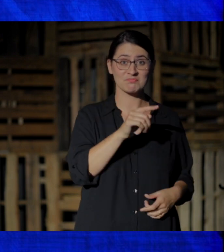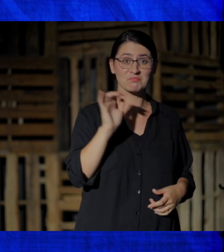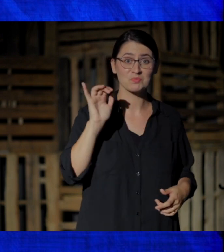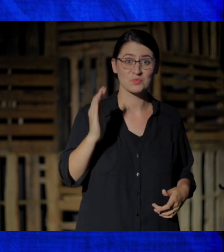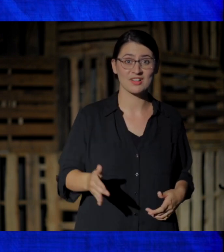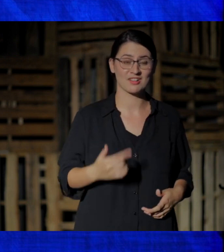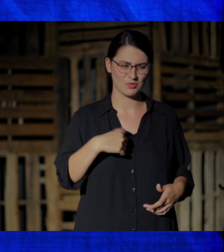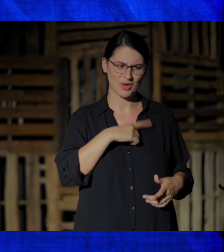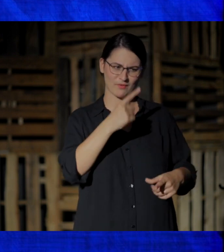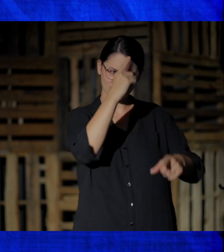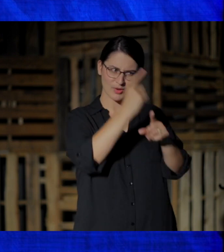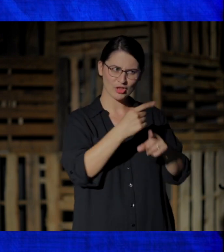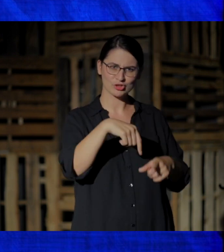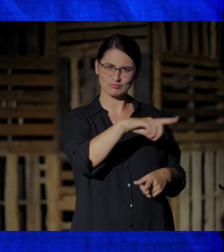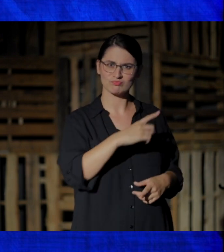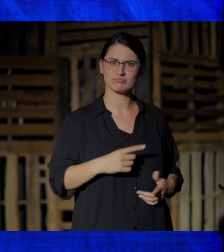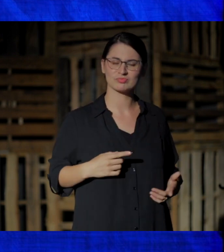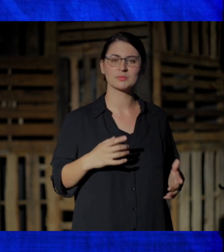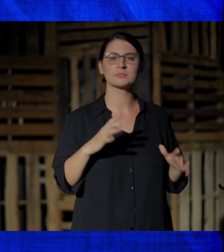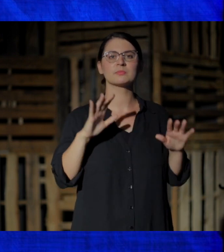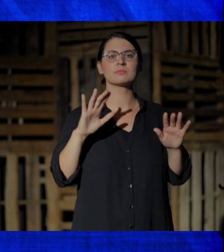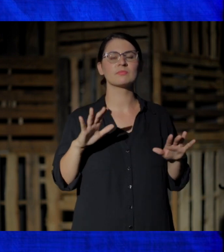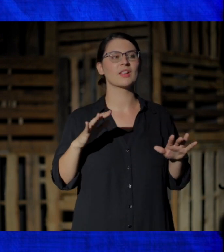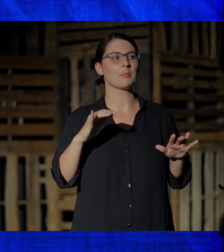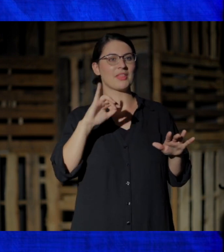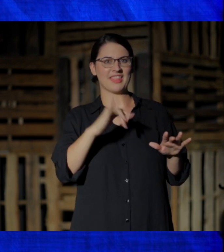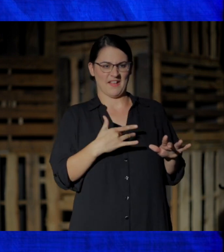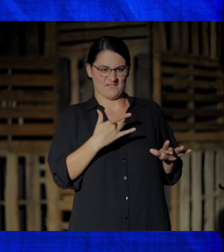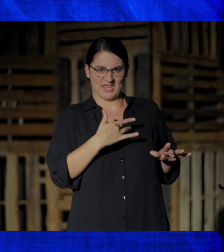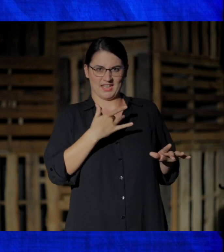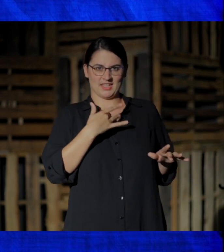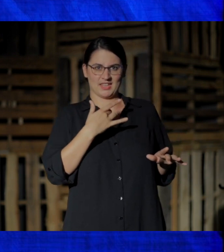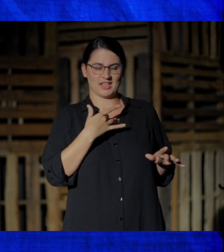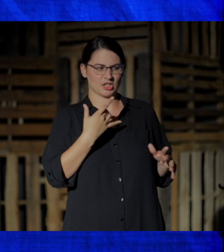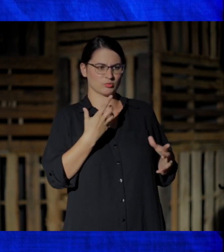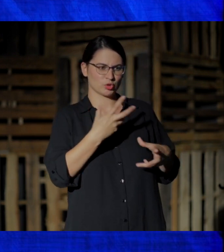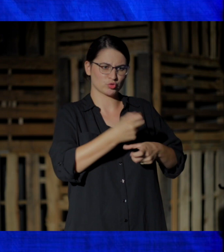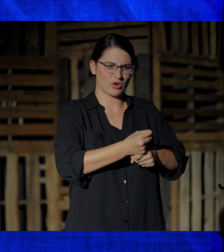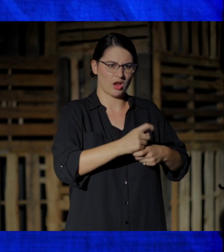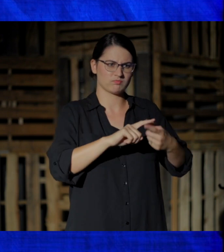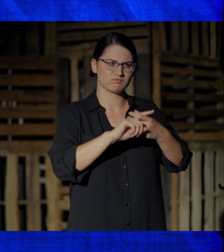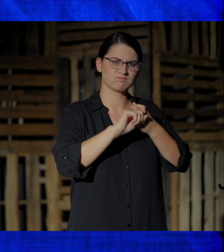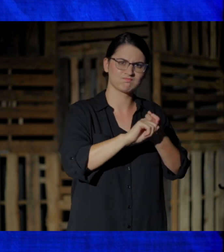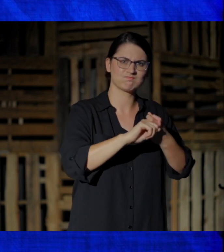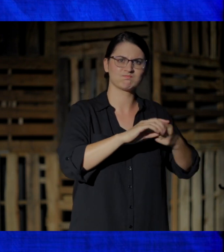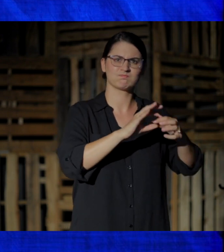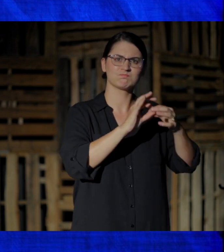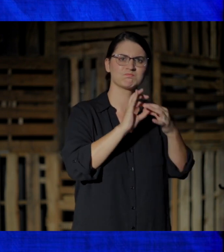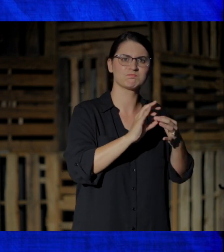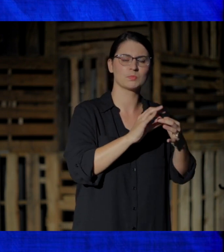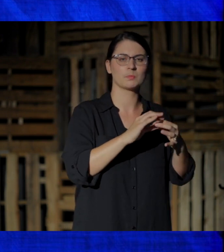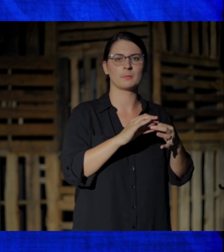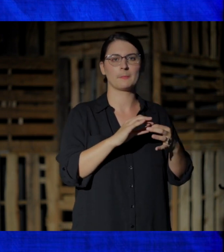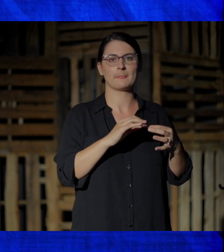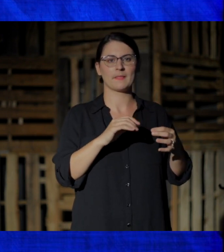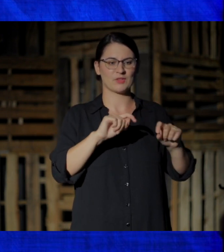that sense of brotherhood with someone that was bound to win a game together,